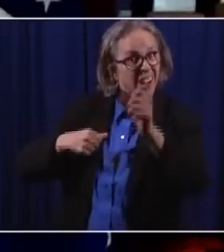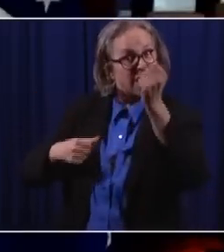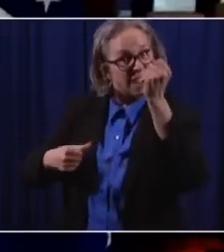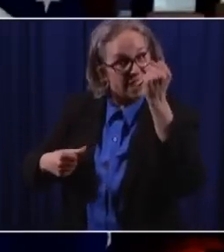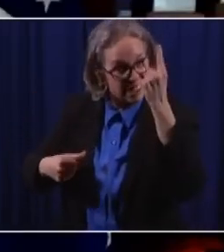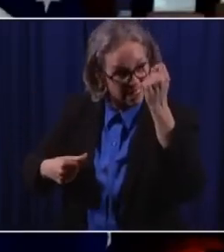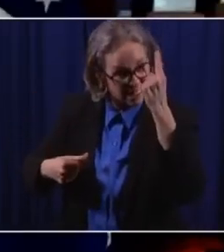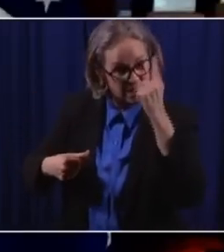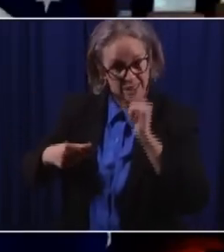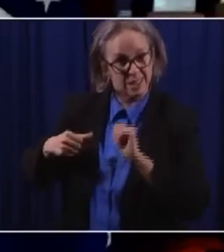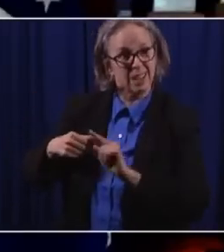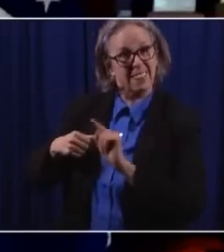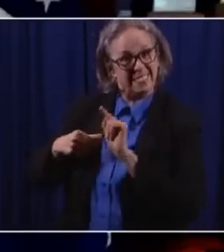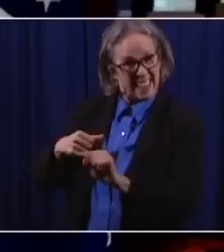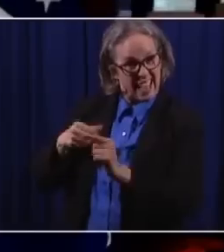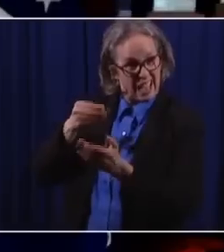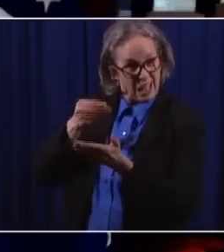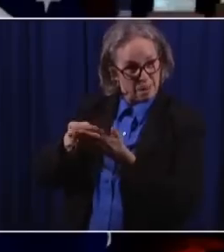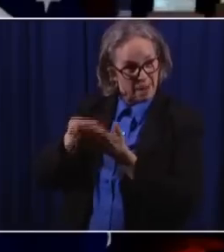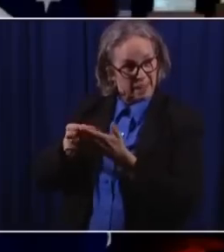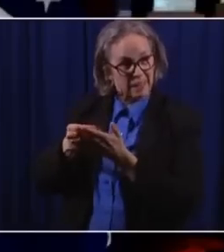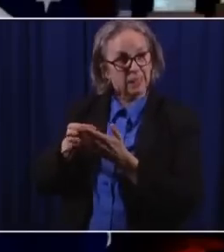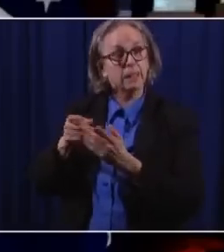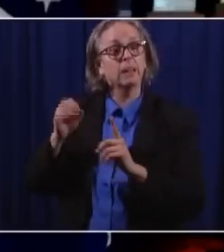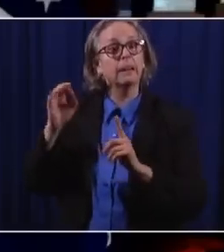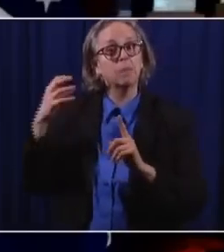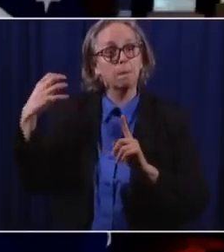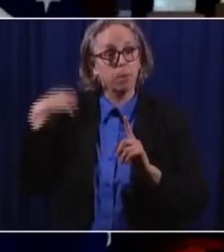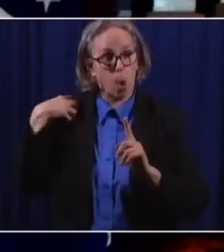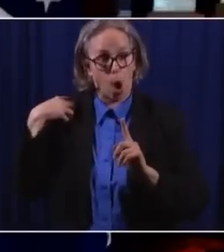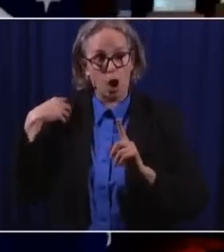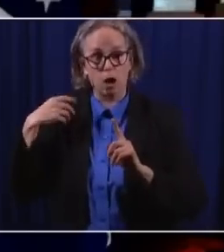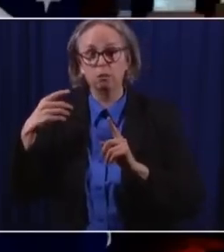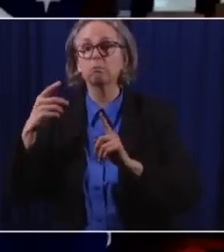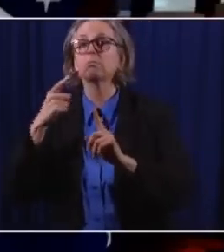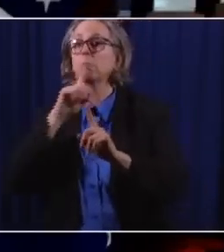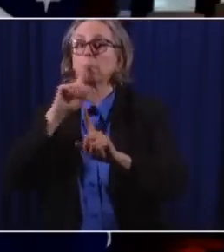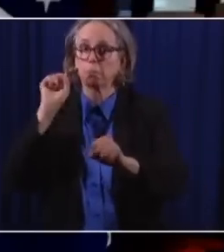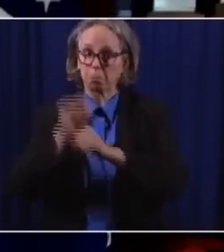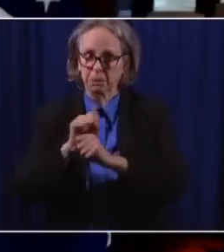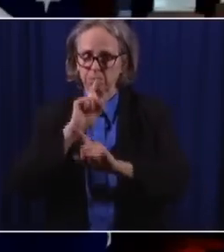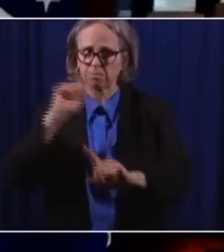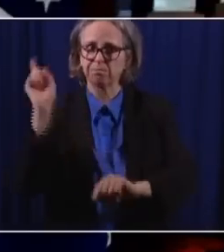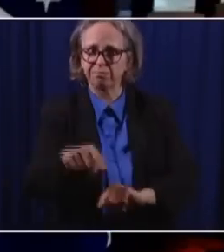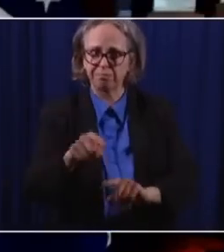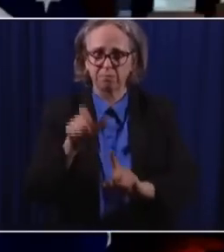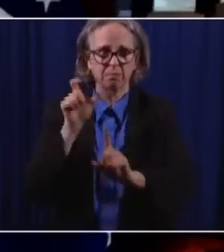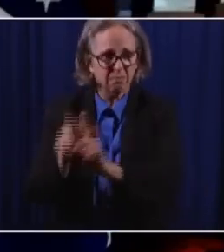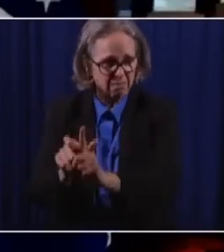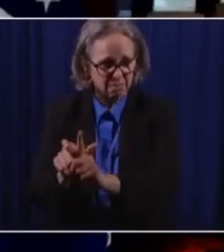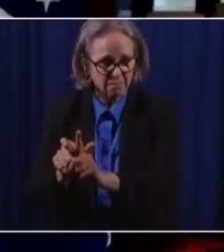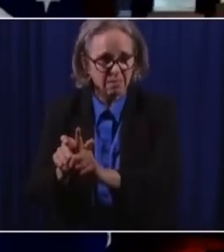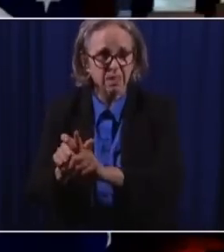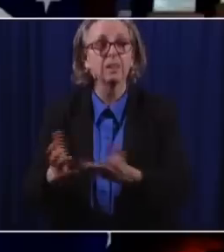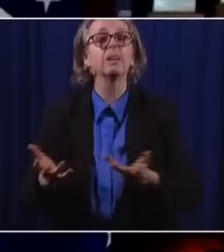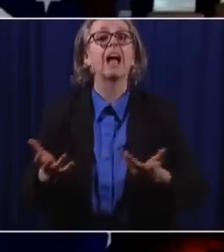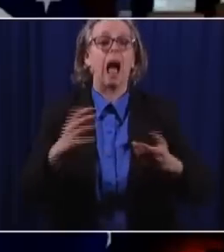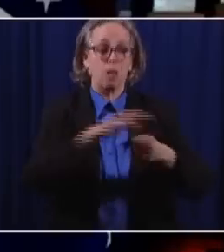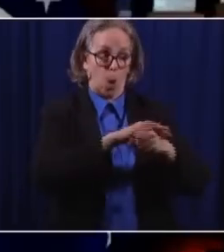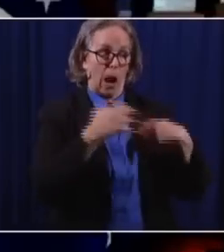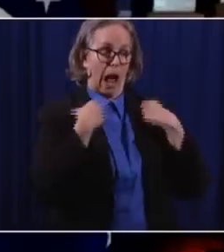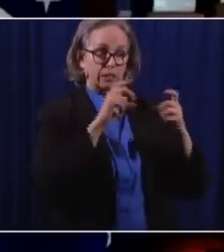local health department has ordered you out. So we want people to know that as they're doing the right thing, as